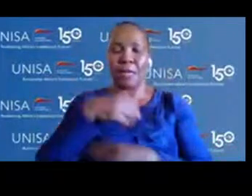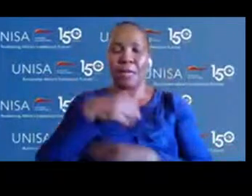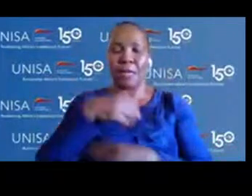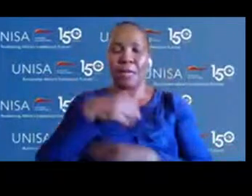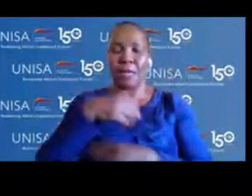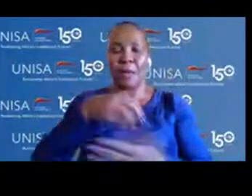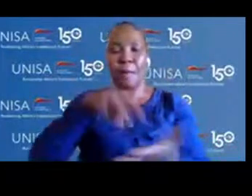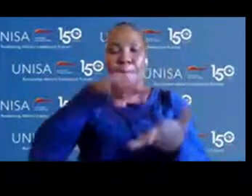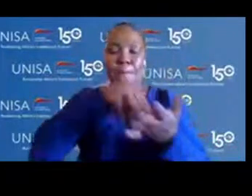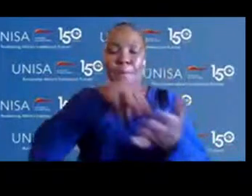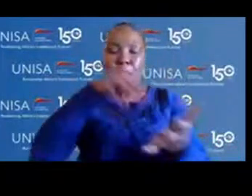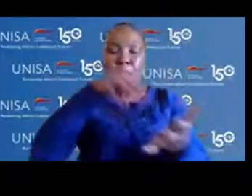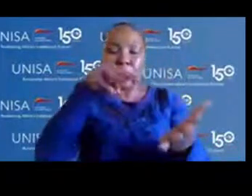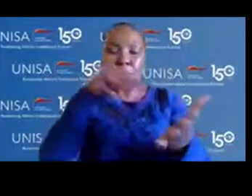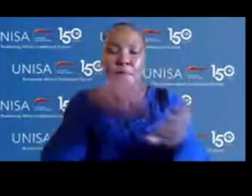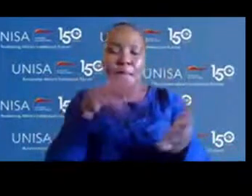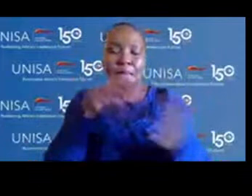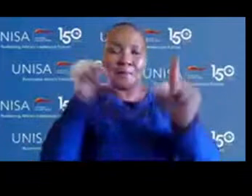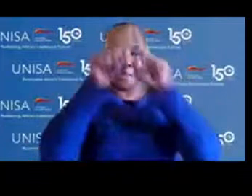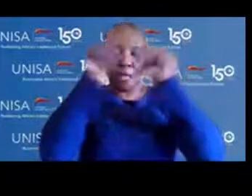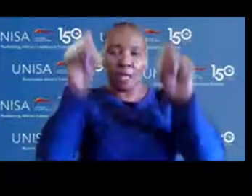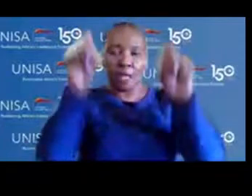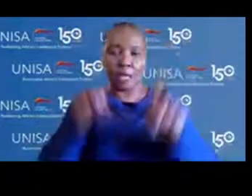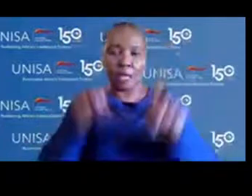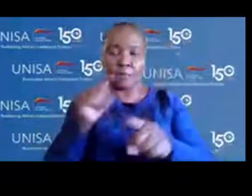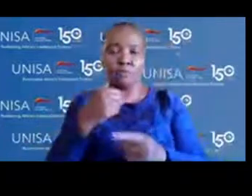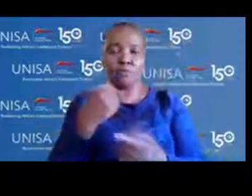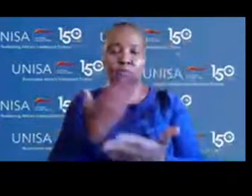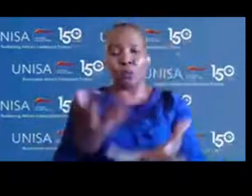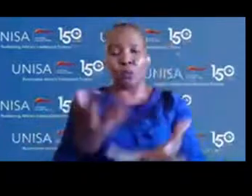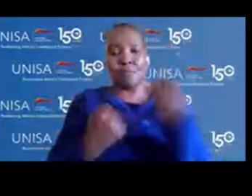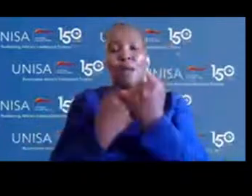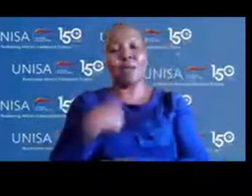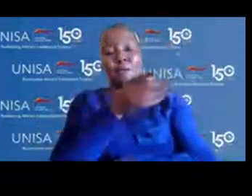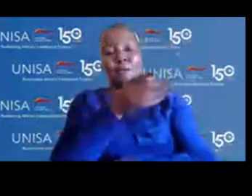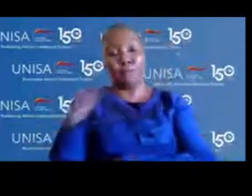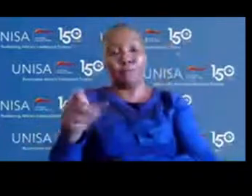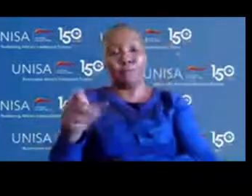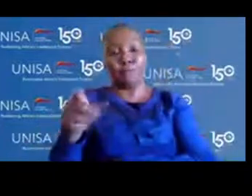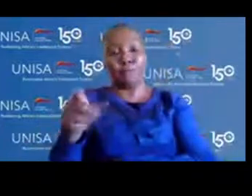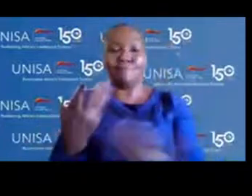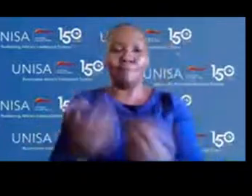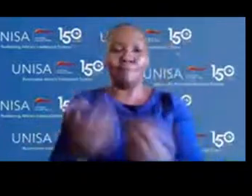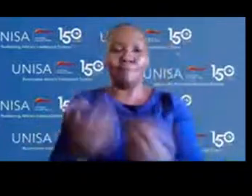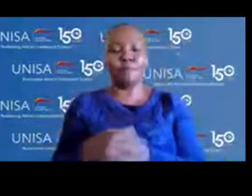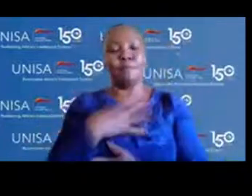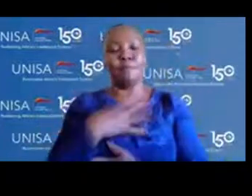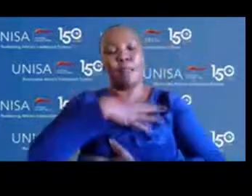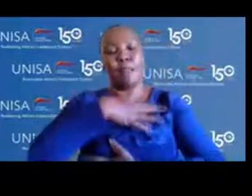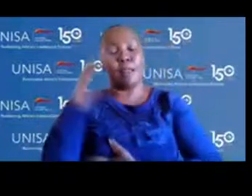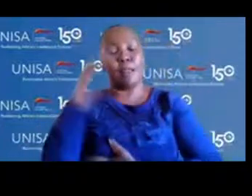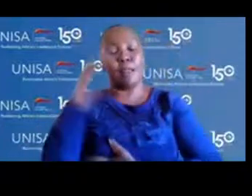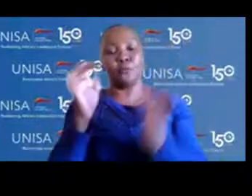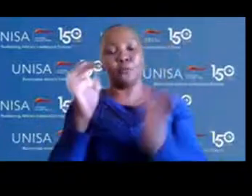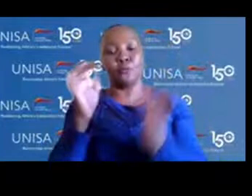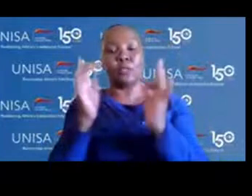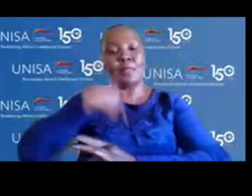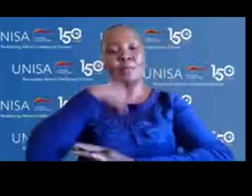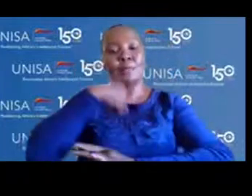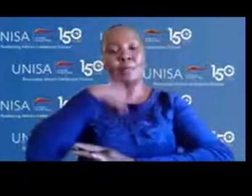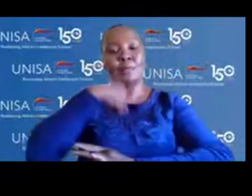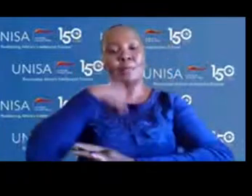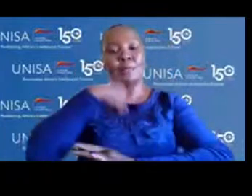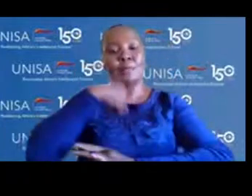receive this kind of support. We are here for you. If you like to contact us, you can send us an email